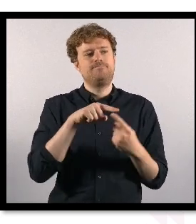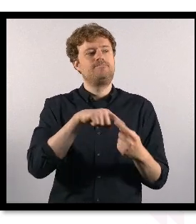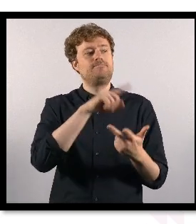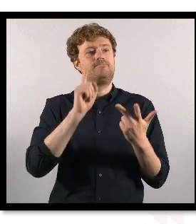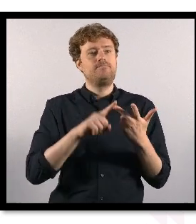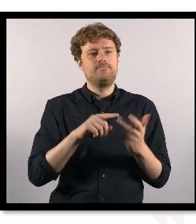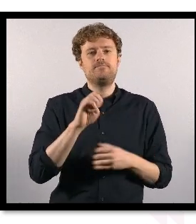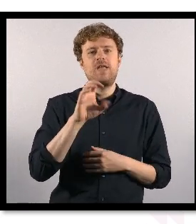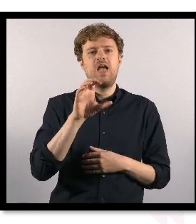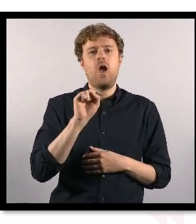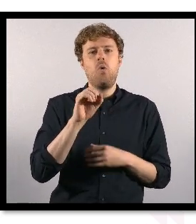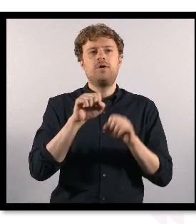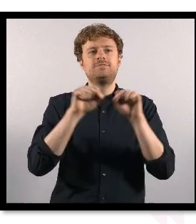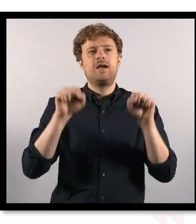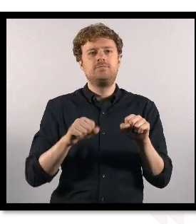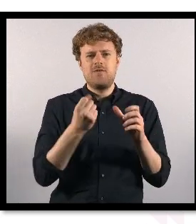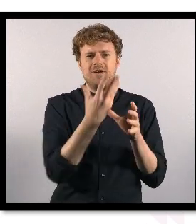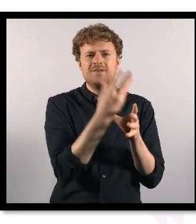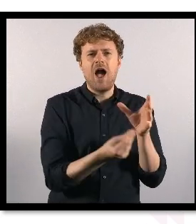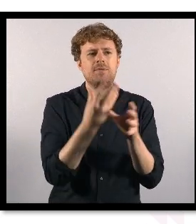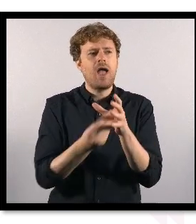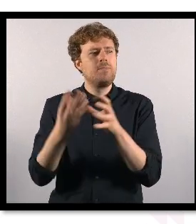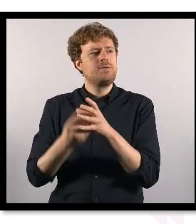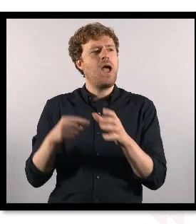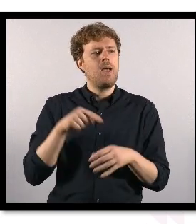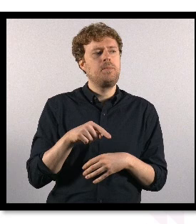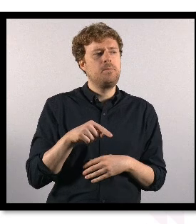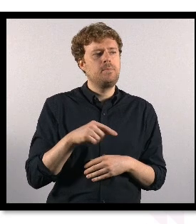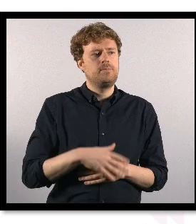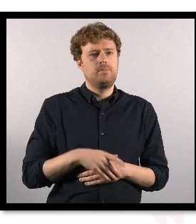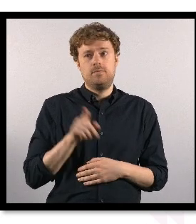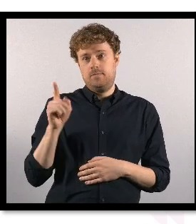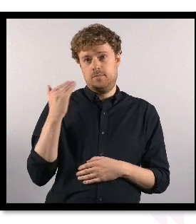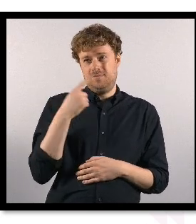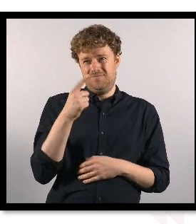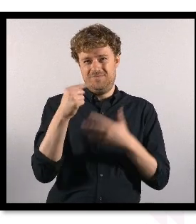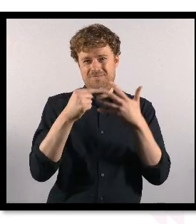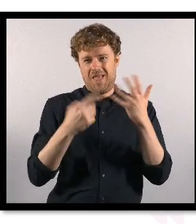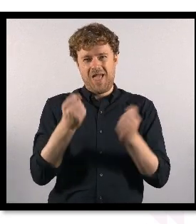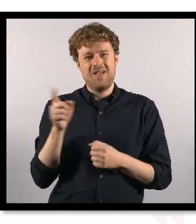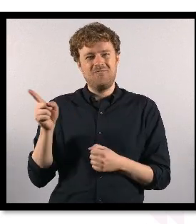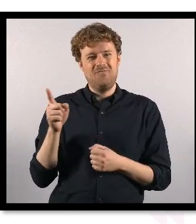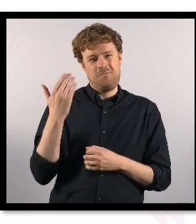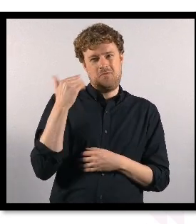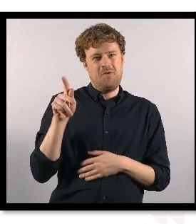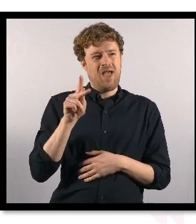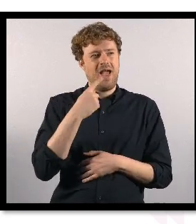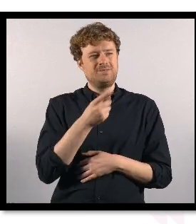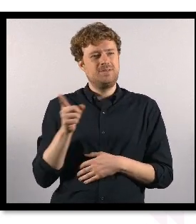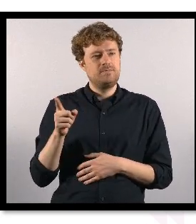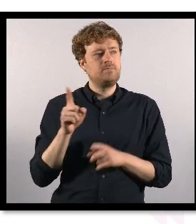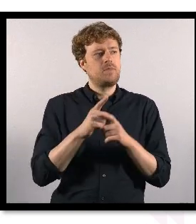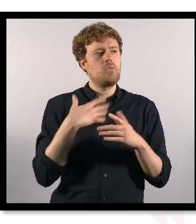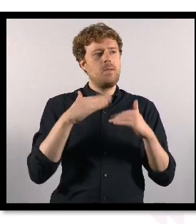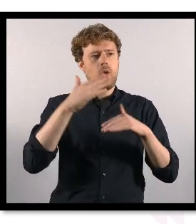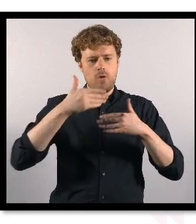This this is a new board that works very closely with the TOC and will help us out, also scaling out to the growth